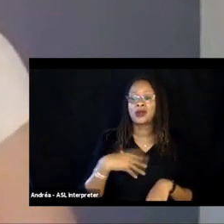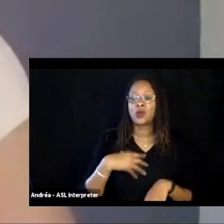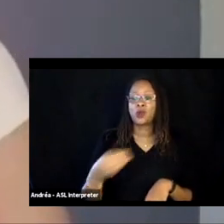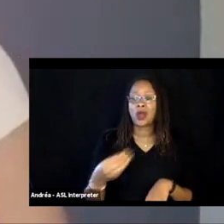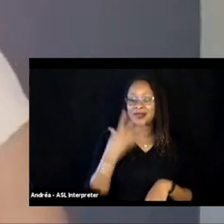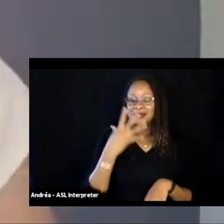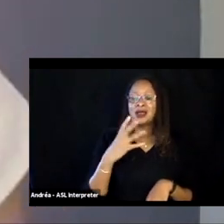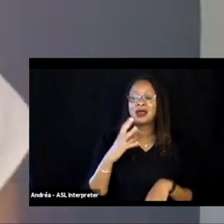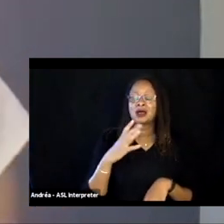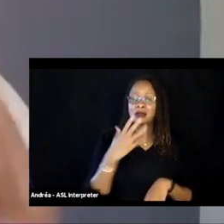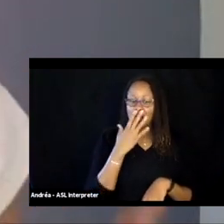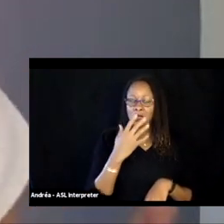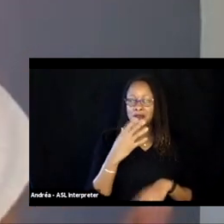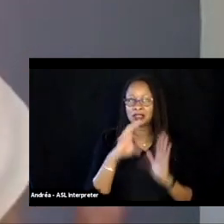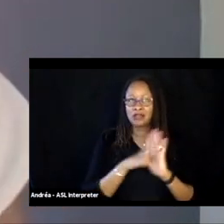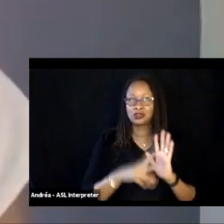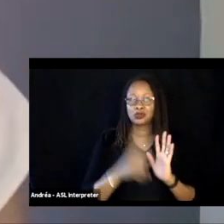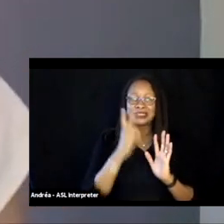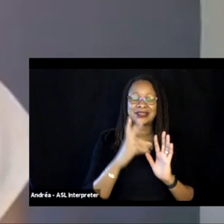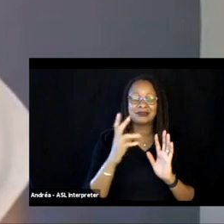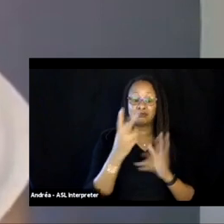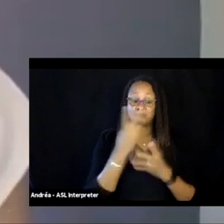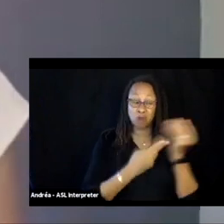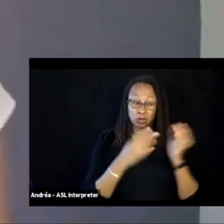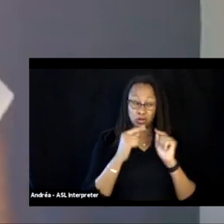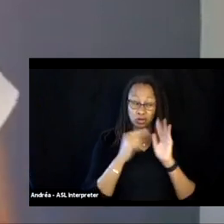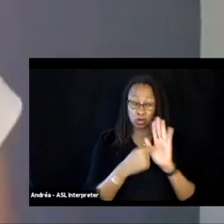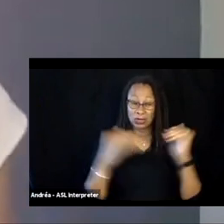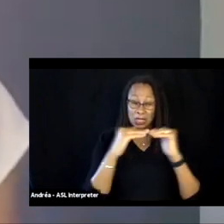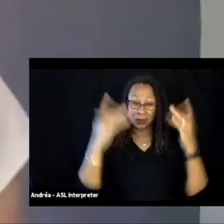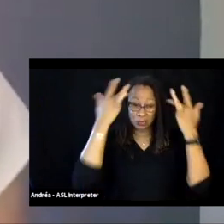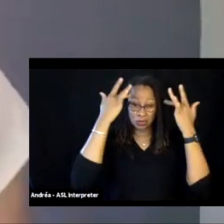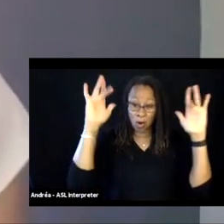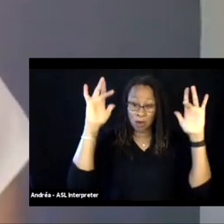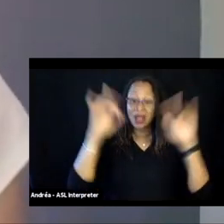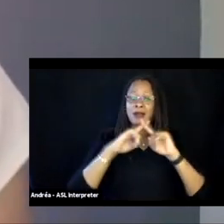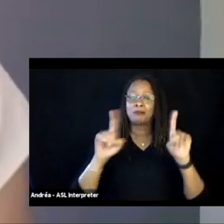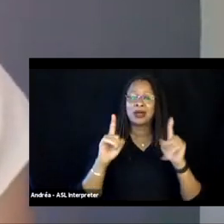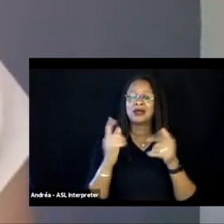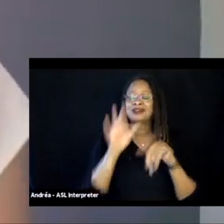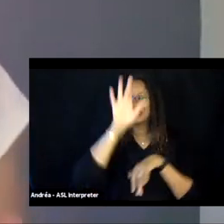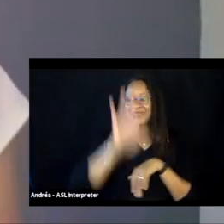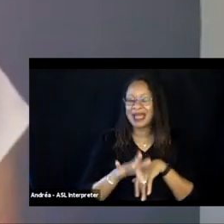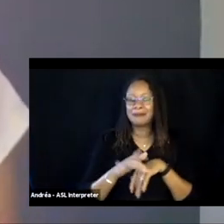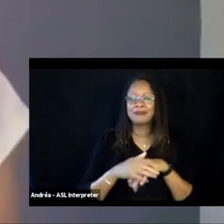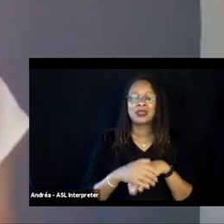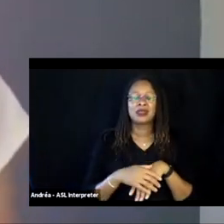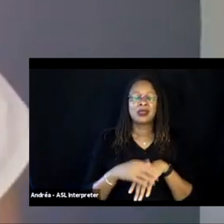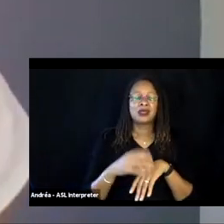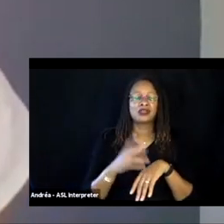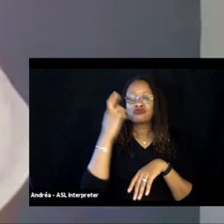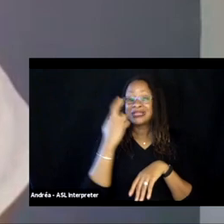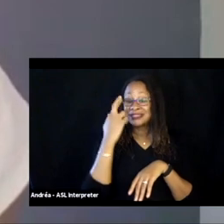shown as smart, but we actually see a gap emerge in 2019. And if you look at the small numbers down below, the reason that white characters